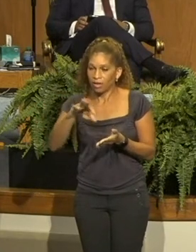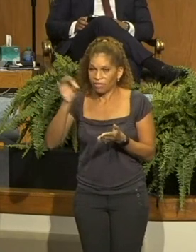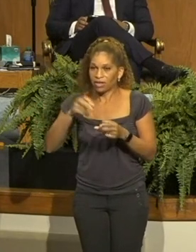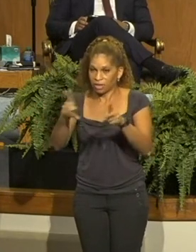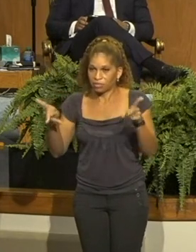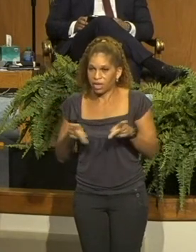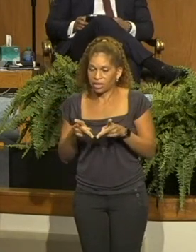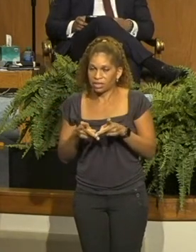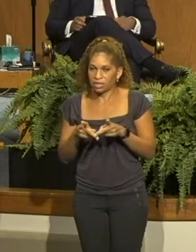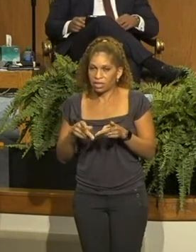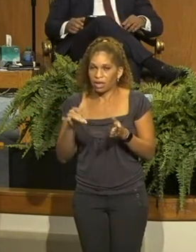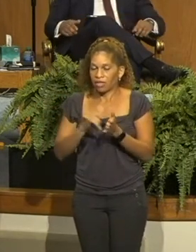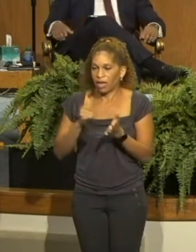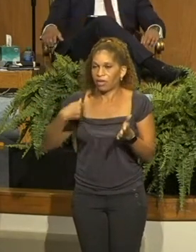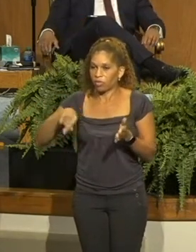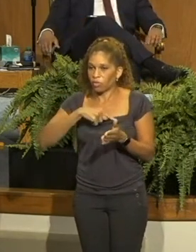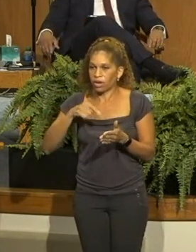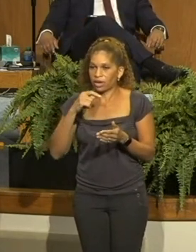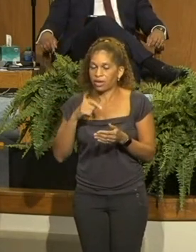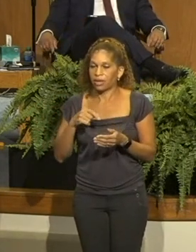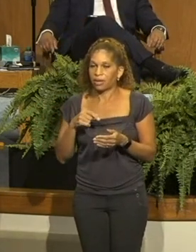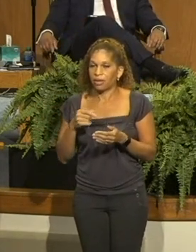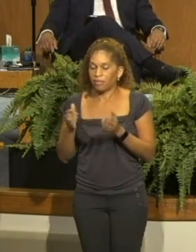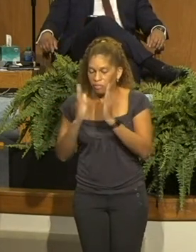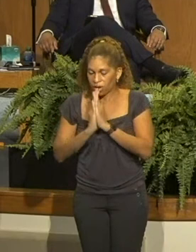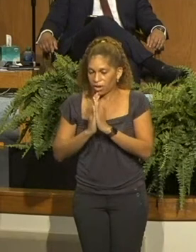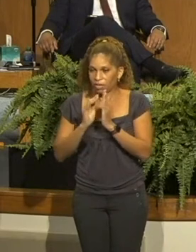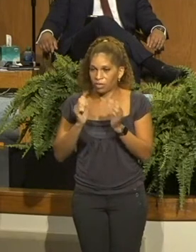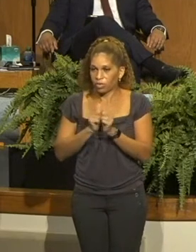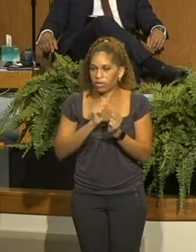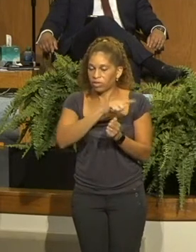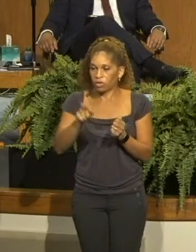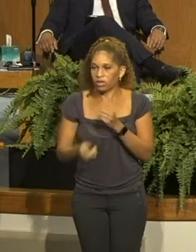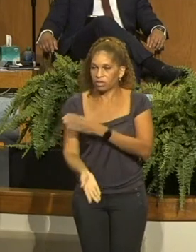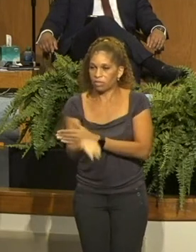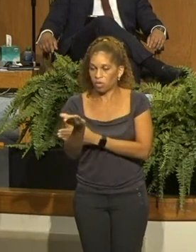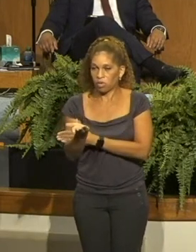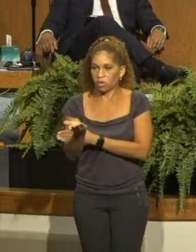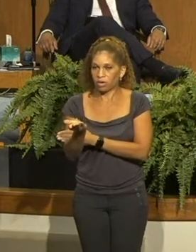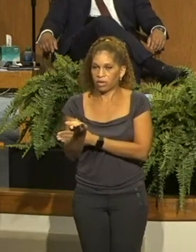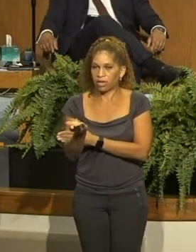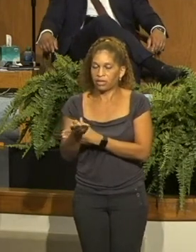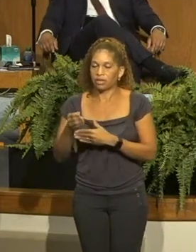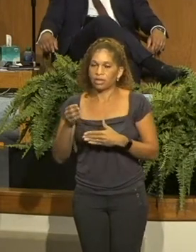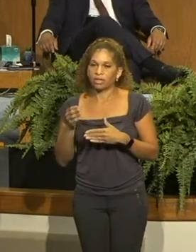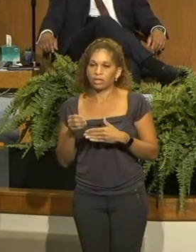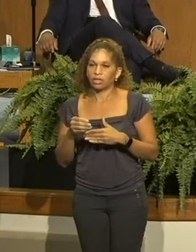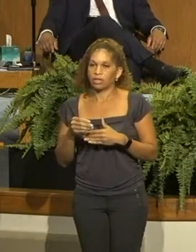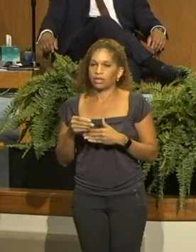place that we might pray with you this morning as we engage the throne of God.